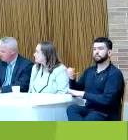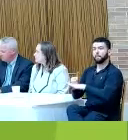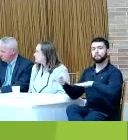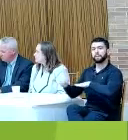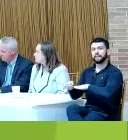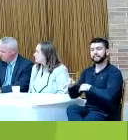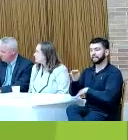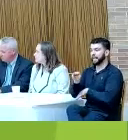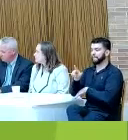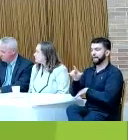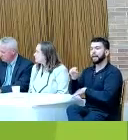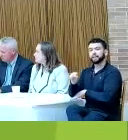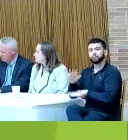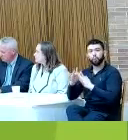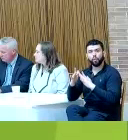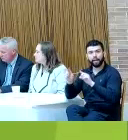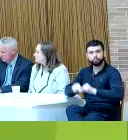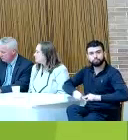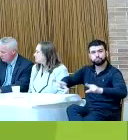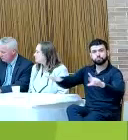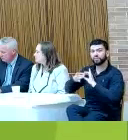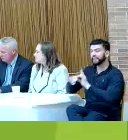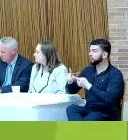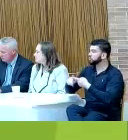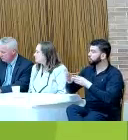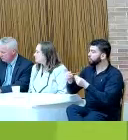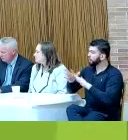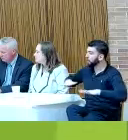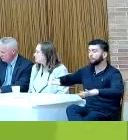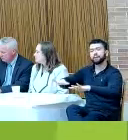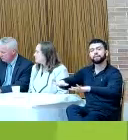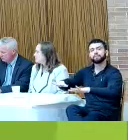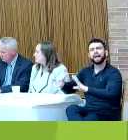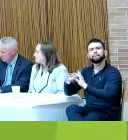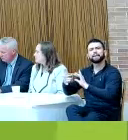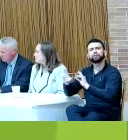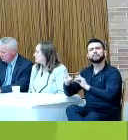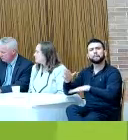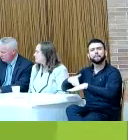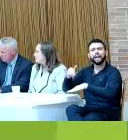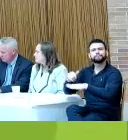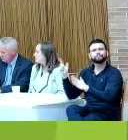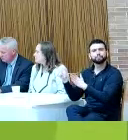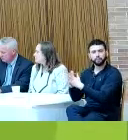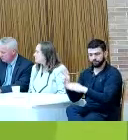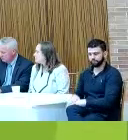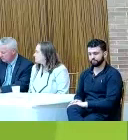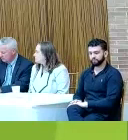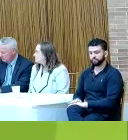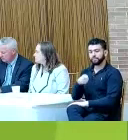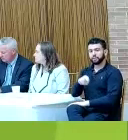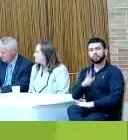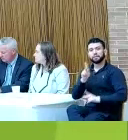online posting regarding the property and mentions no pets allowed um complainant had her own